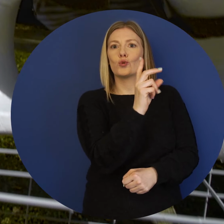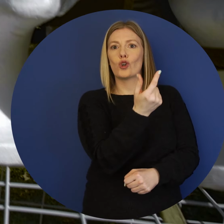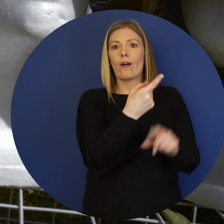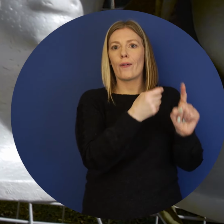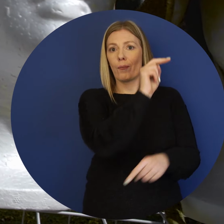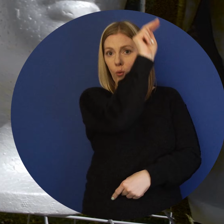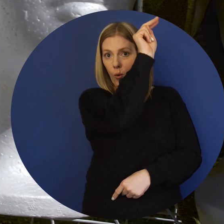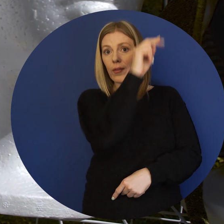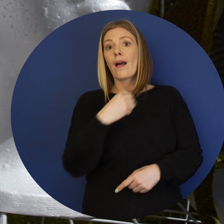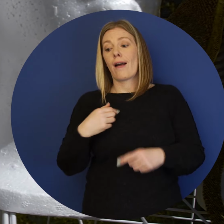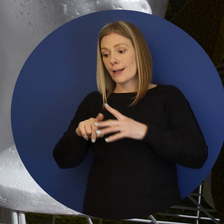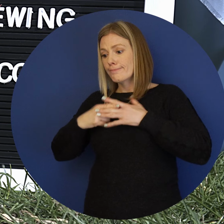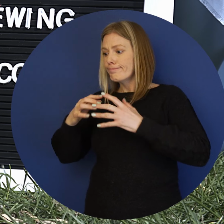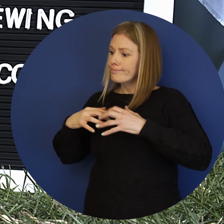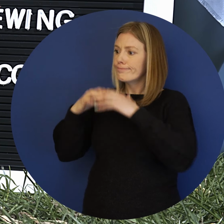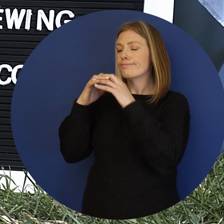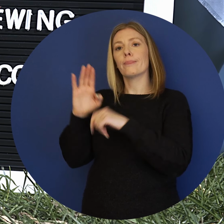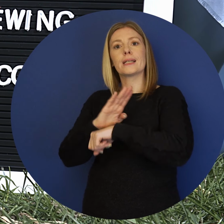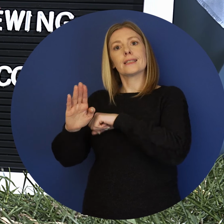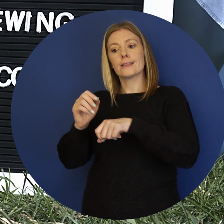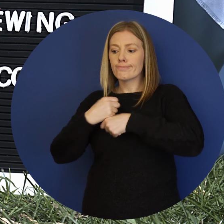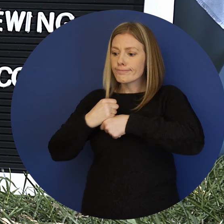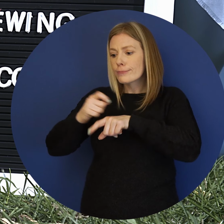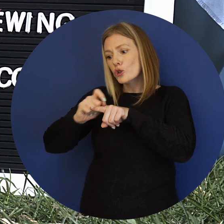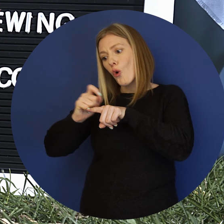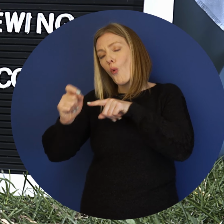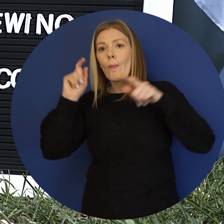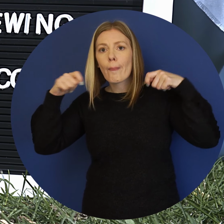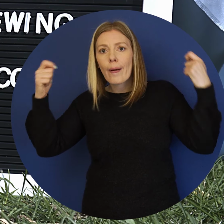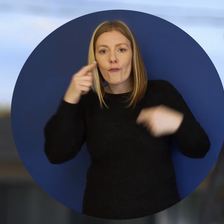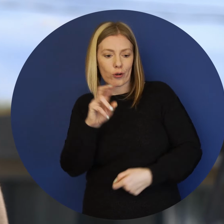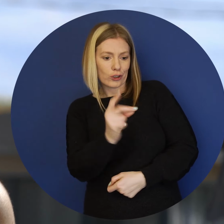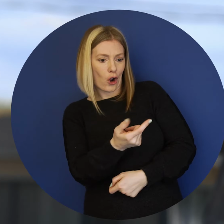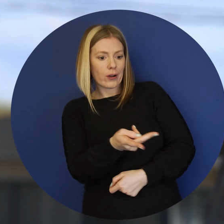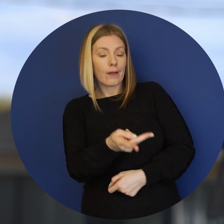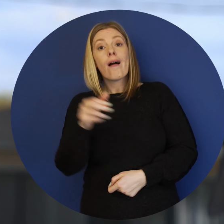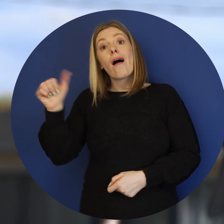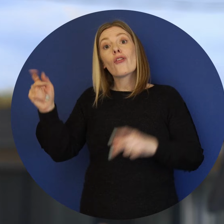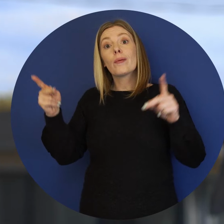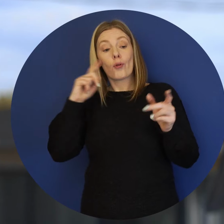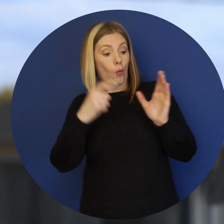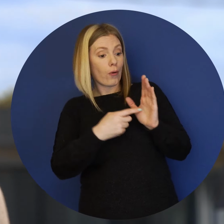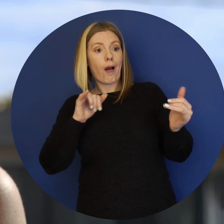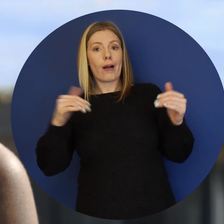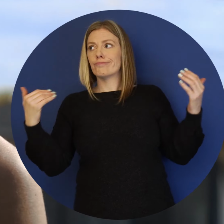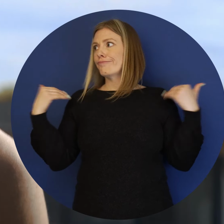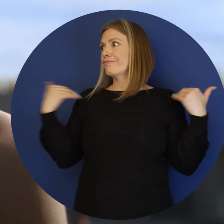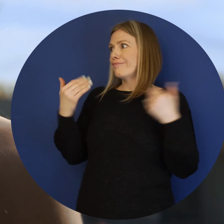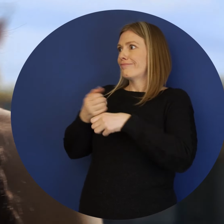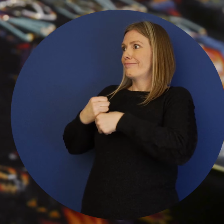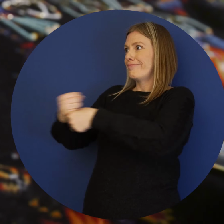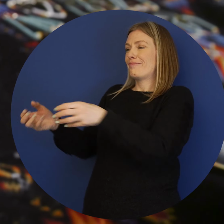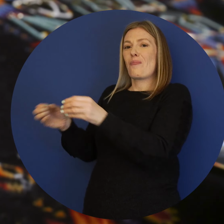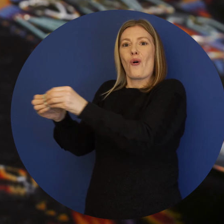bandanas for them and then I slowly just started making other things too that people asked me to make and then voila, here we